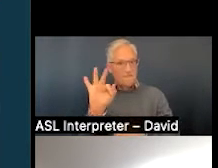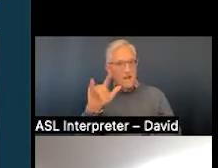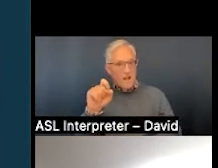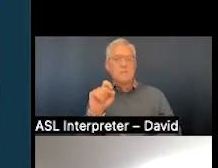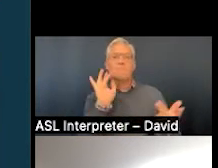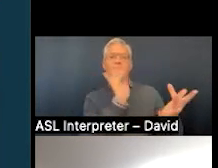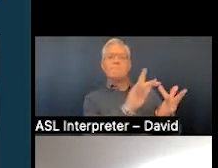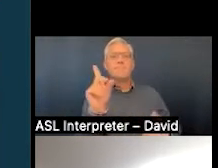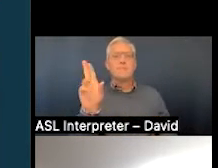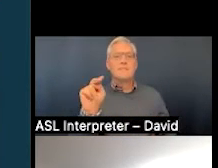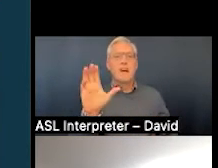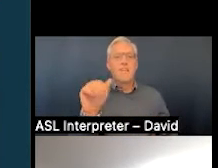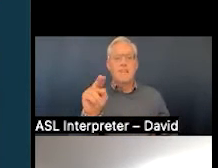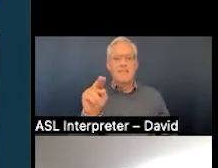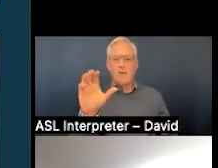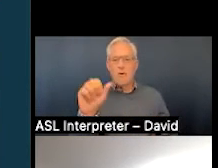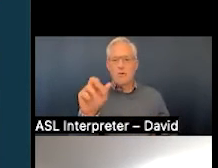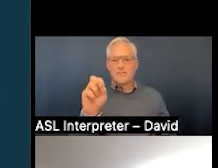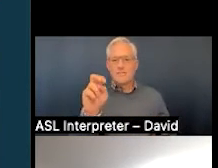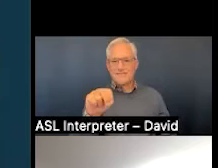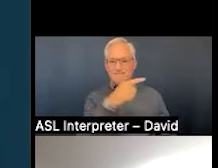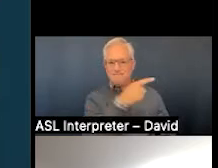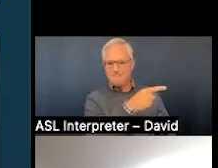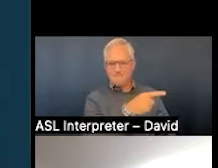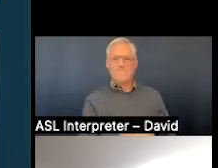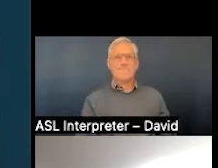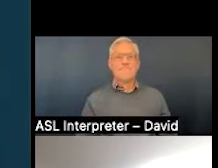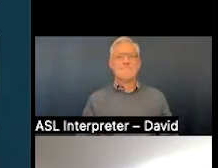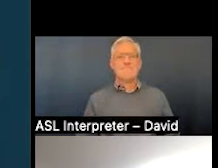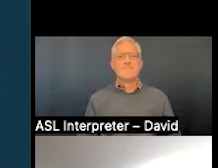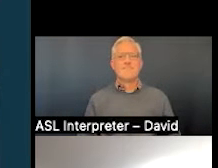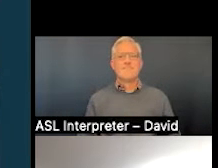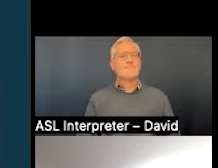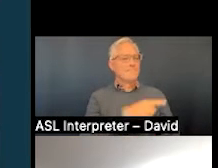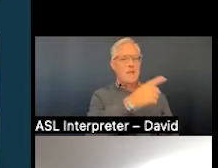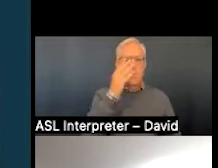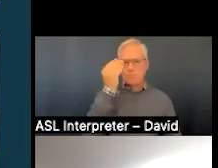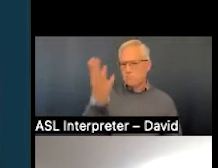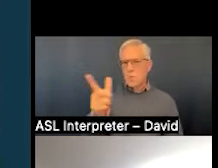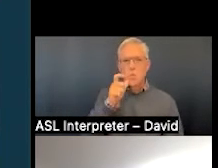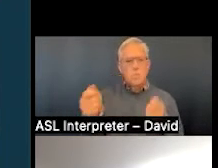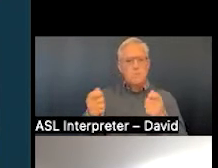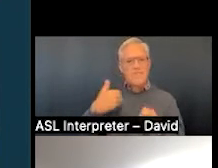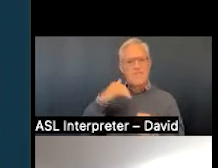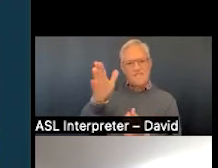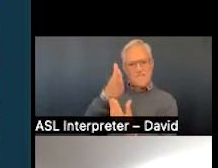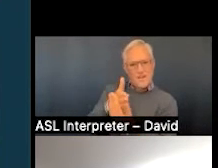Carson at the Independent Cinema Office, and he could put you in touch with the person who manages the file. So there's many ways to use